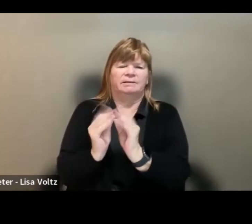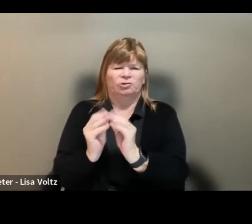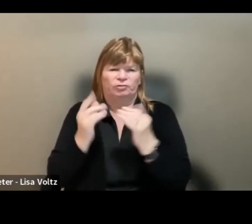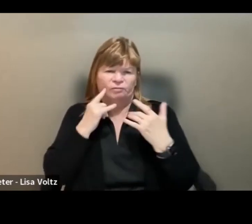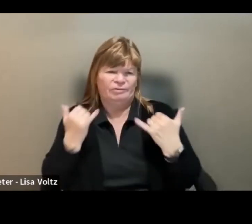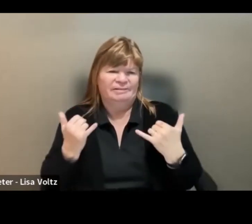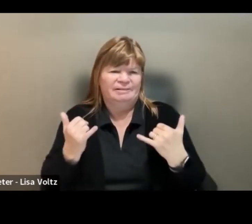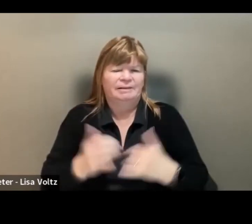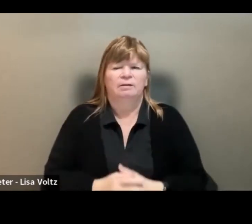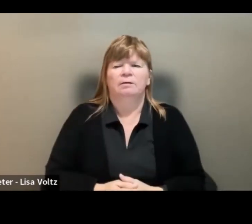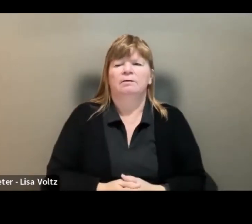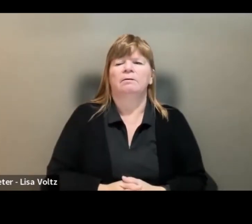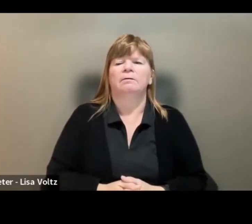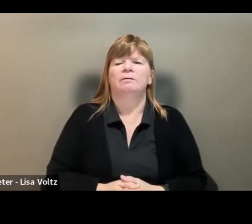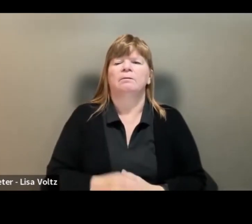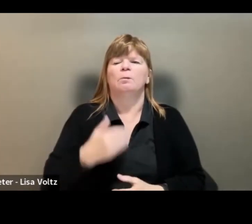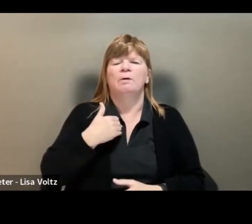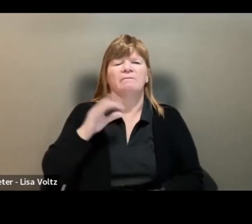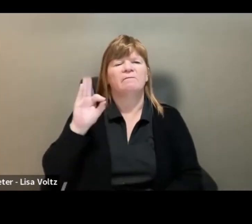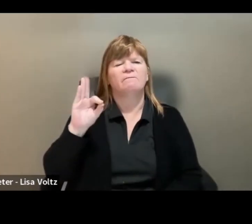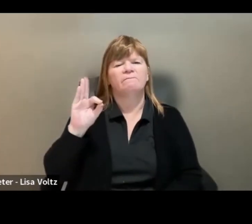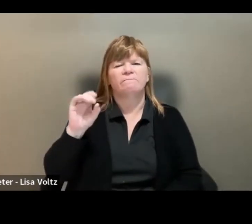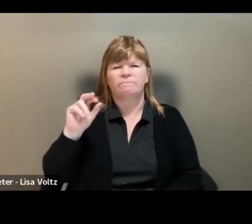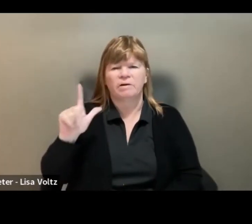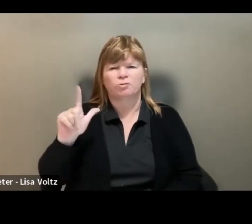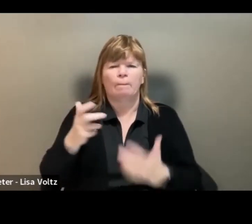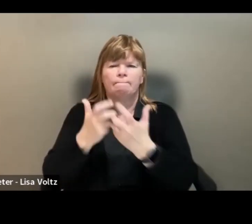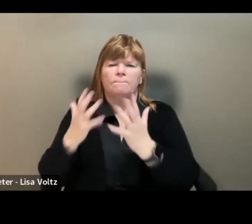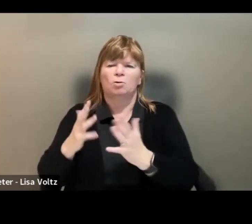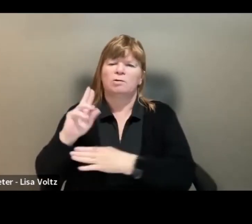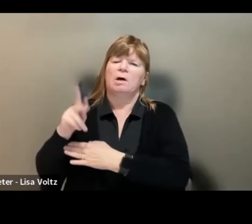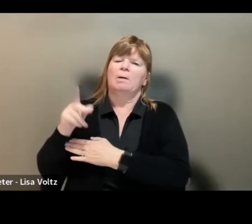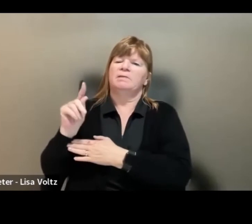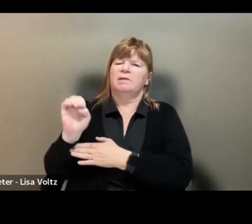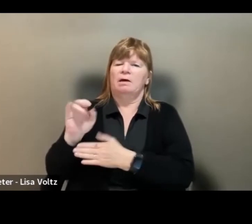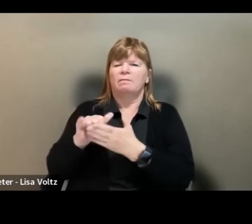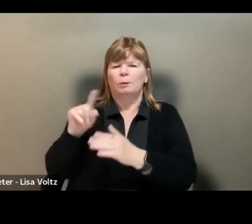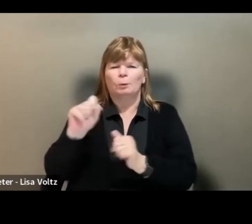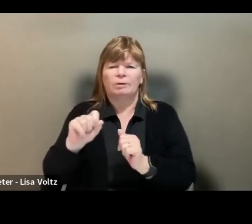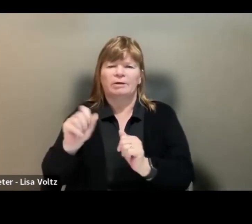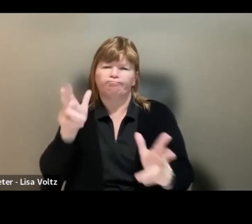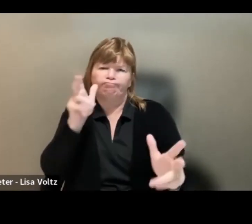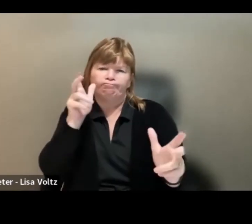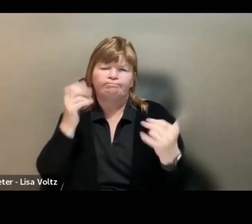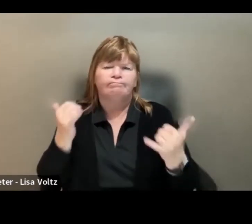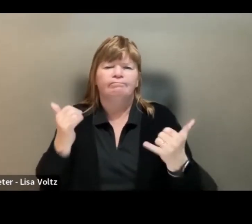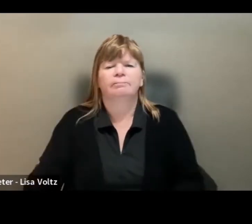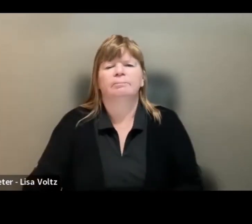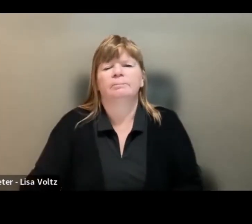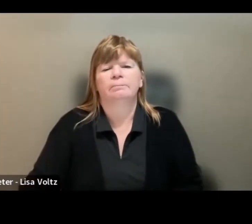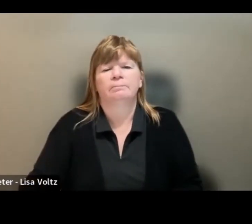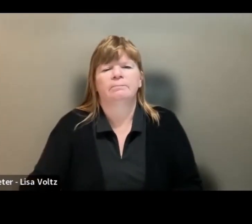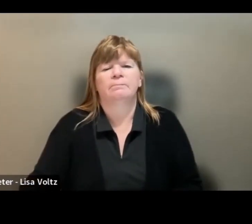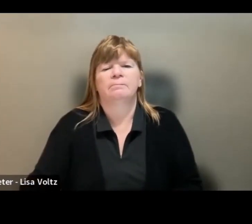day. We have a federal partners update that you'll be able to listen to now. And I would